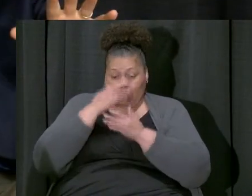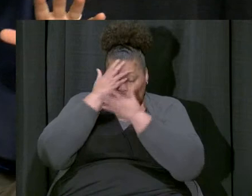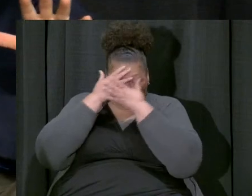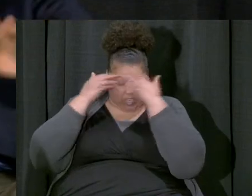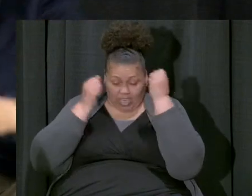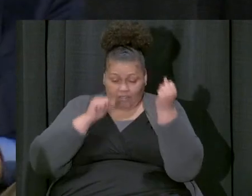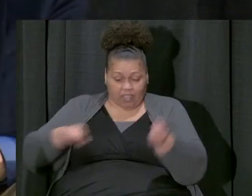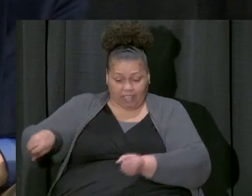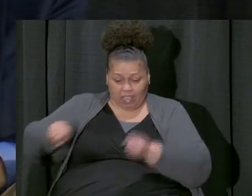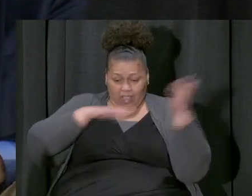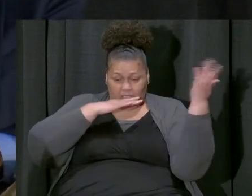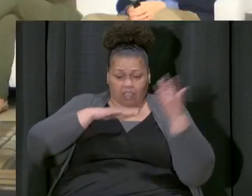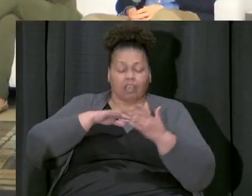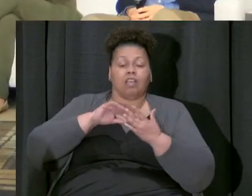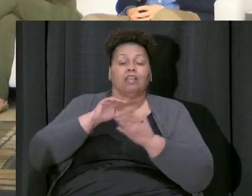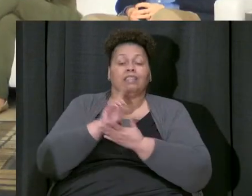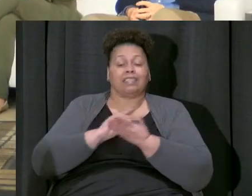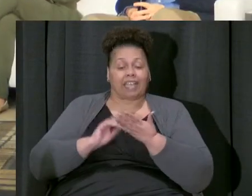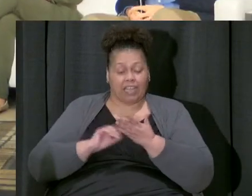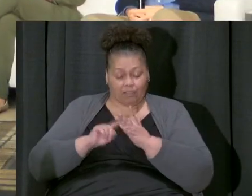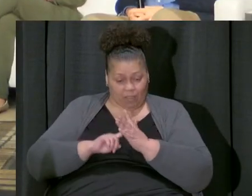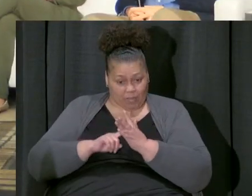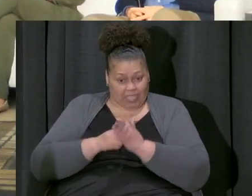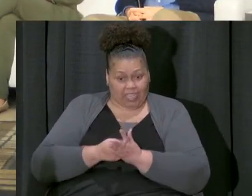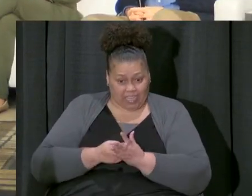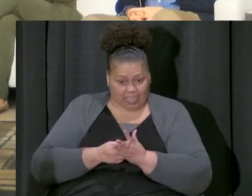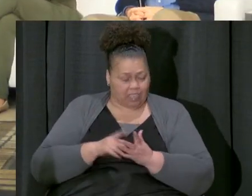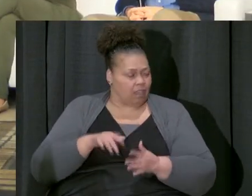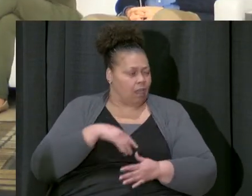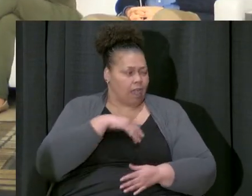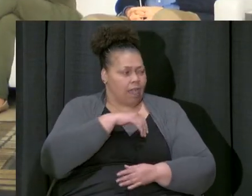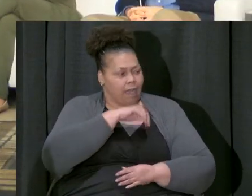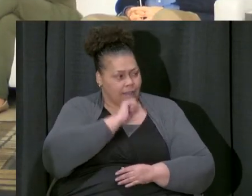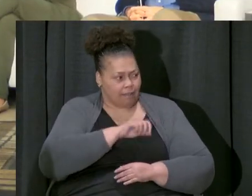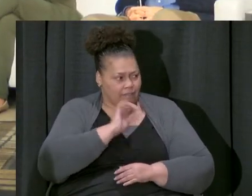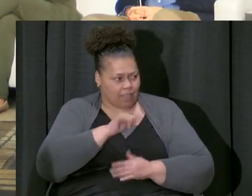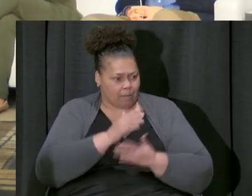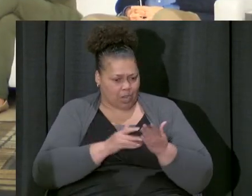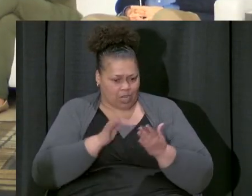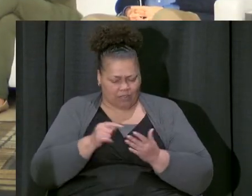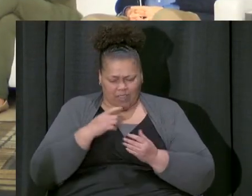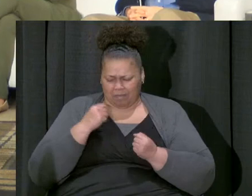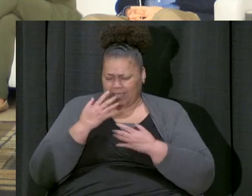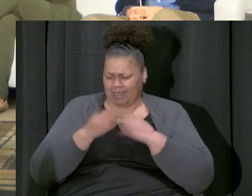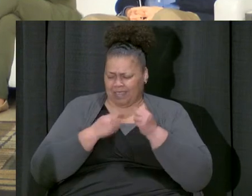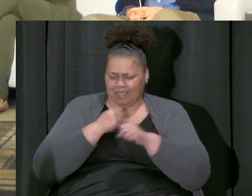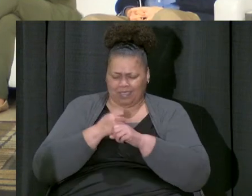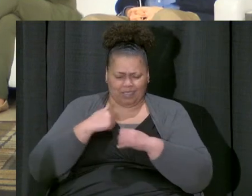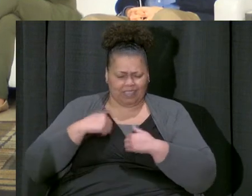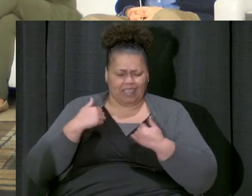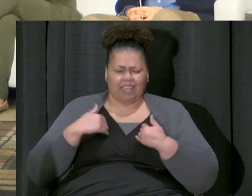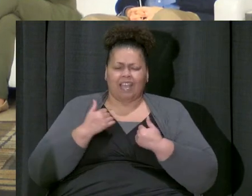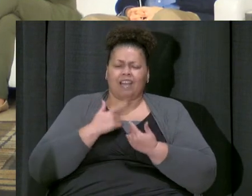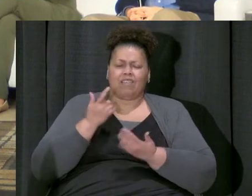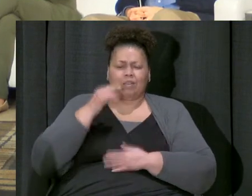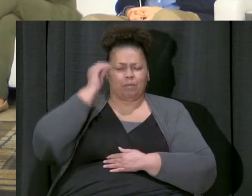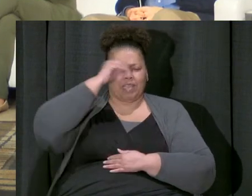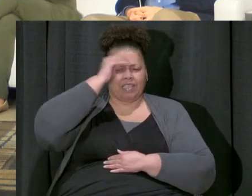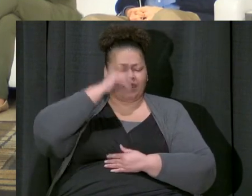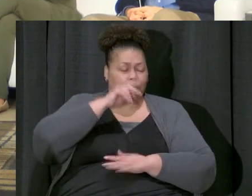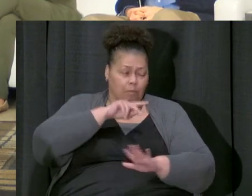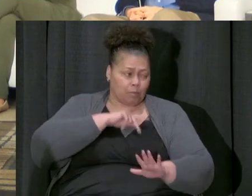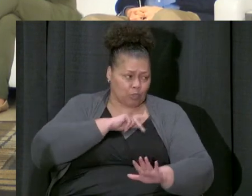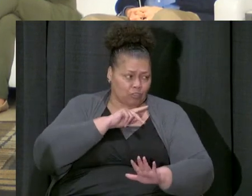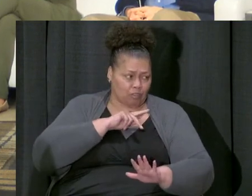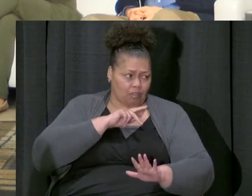scratch, what should it look like? Yeah, I love that aspect of it. For years, I've had a certain opinion, just a personal